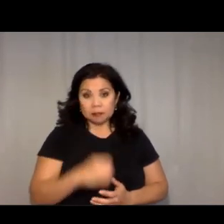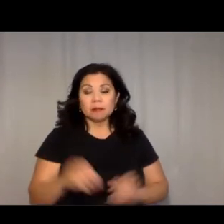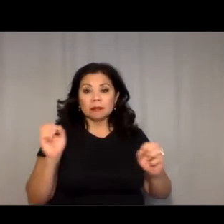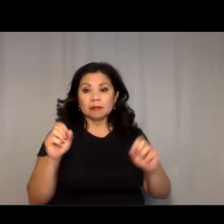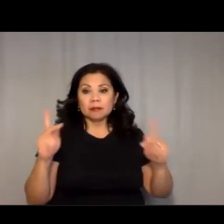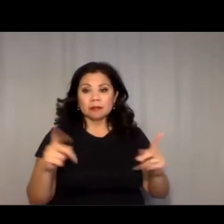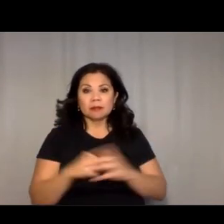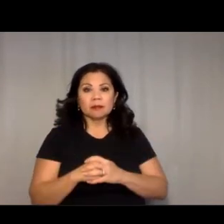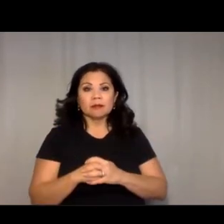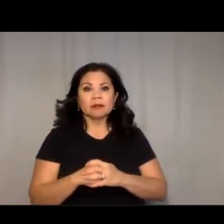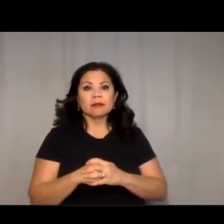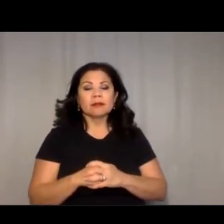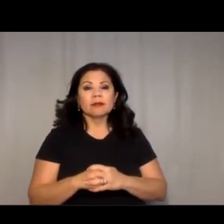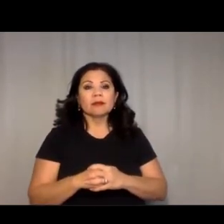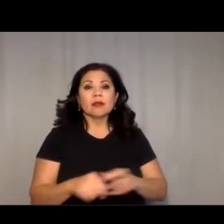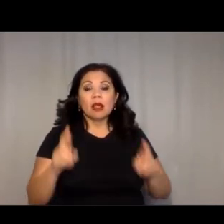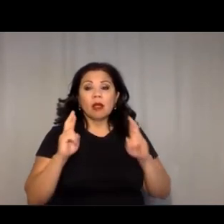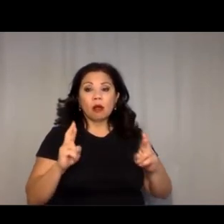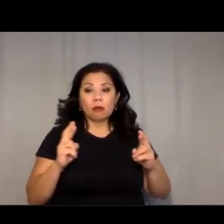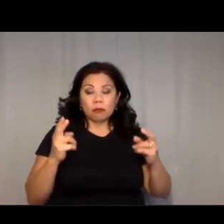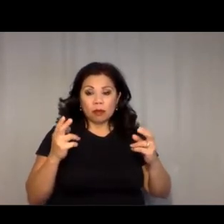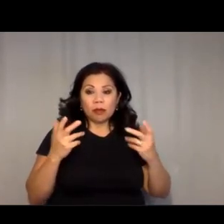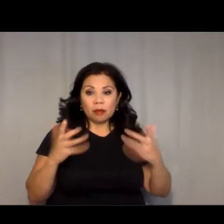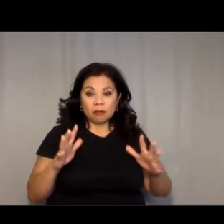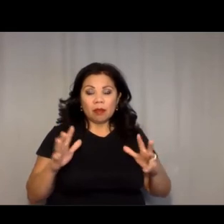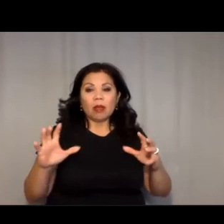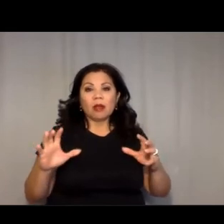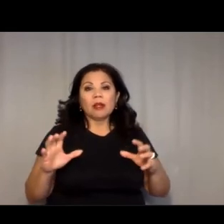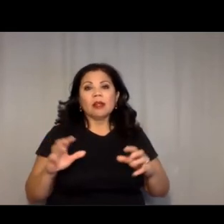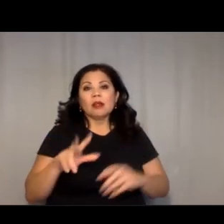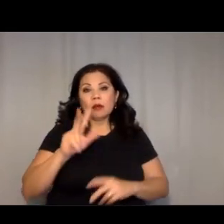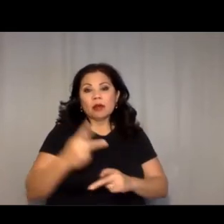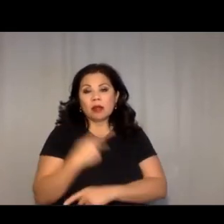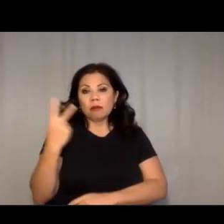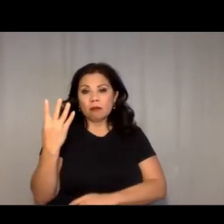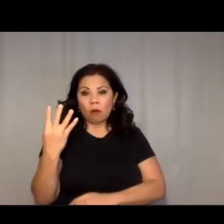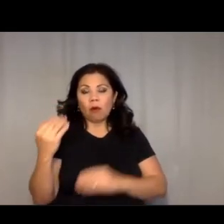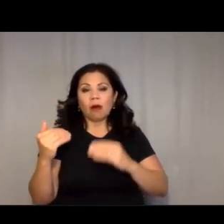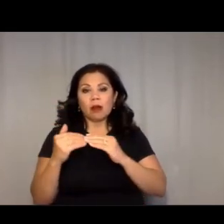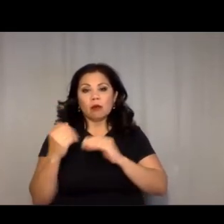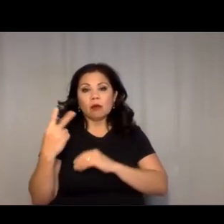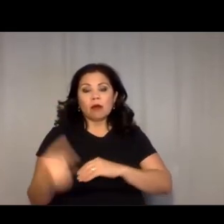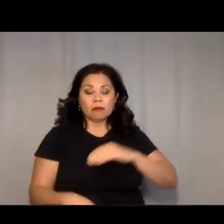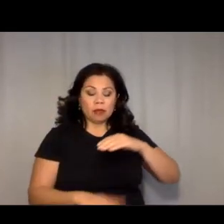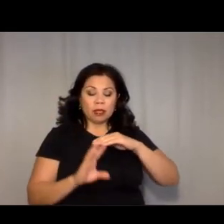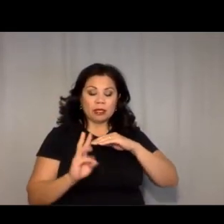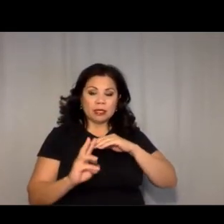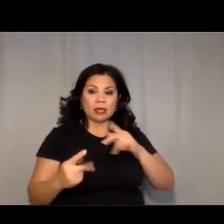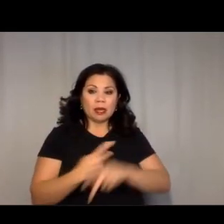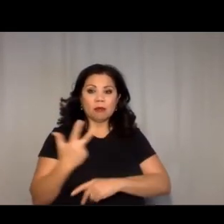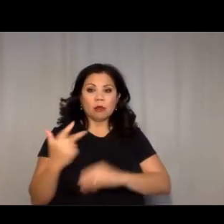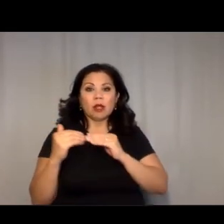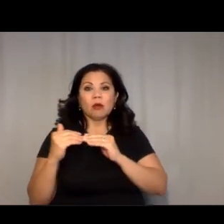All right, hopefully you did 3 times 4, which is 12, and then 6 times 3, which is 18. Then we got to